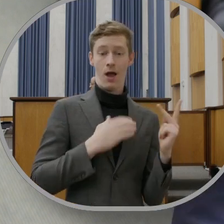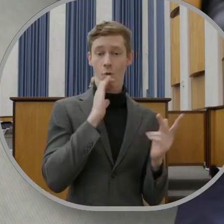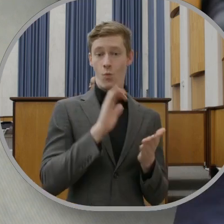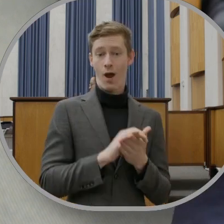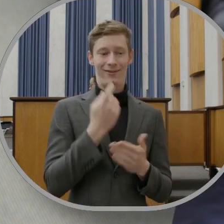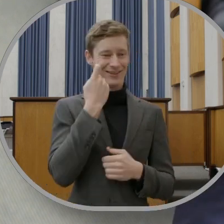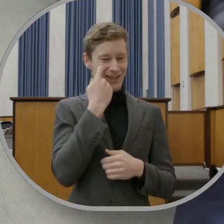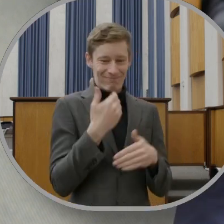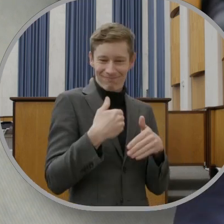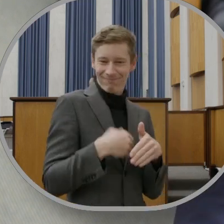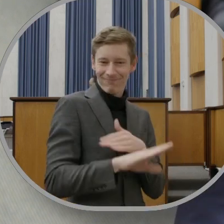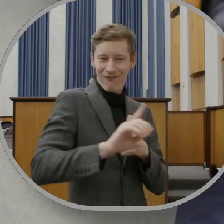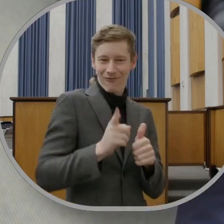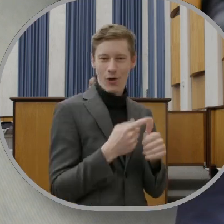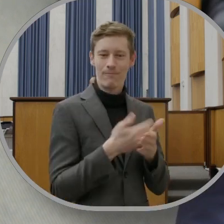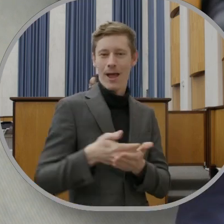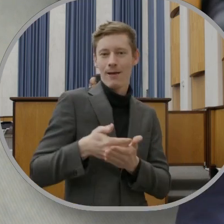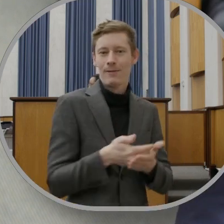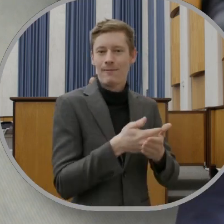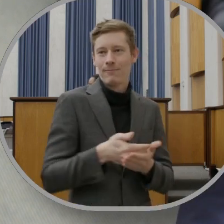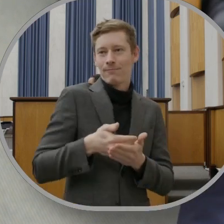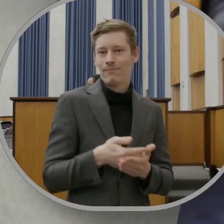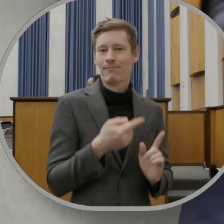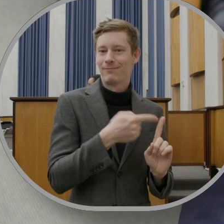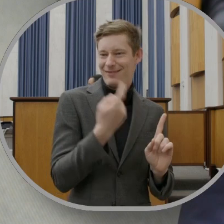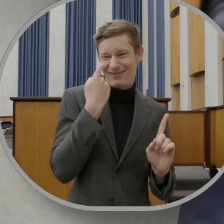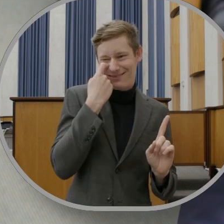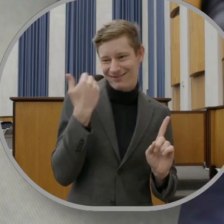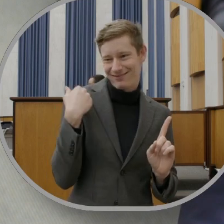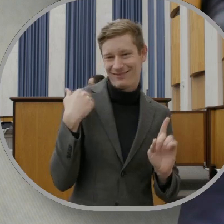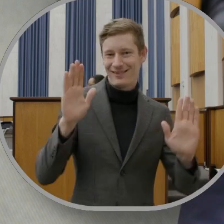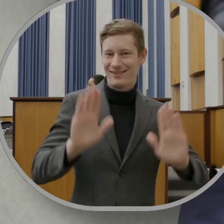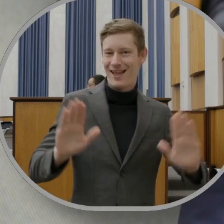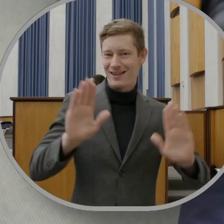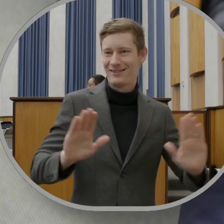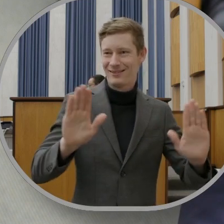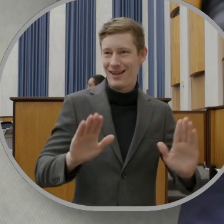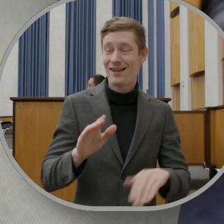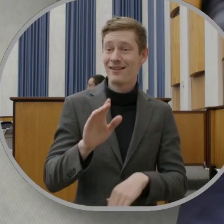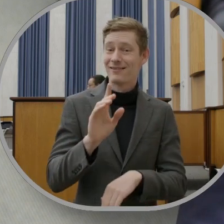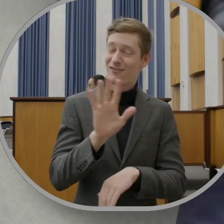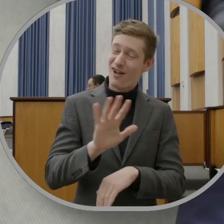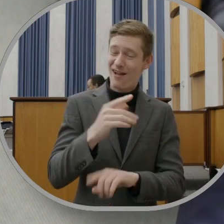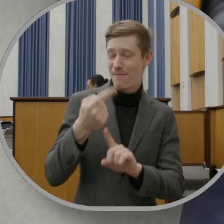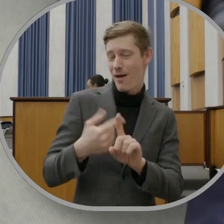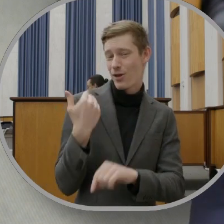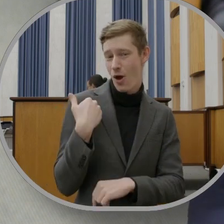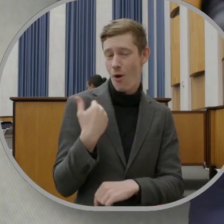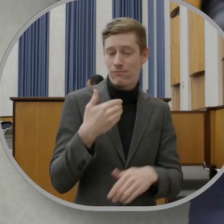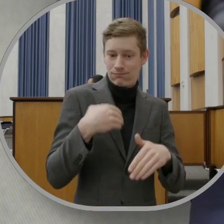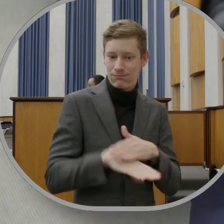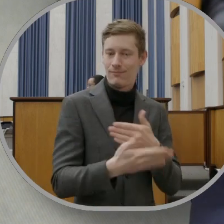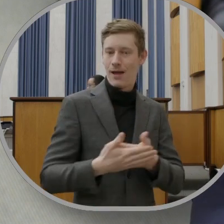first child, a little Sunday Washington Stoney, into the world just a little bit over less than a month ago. And I have to